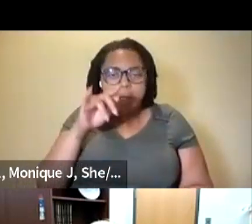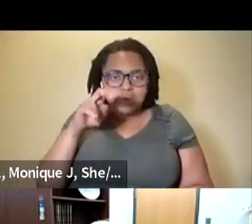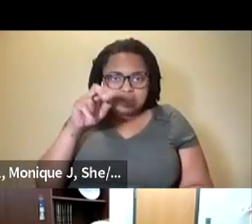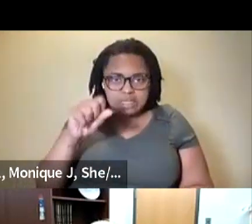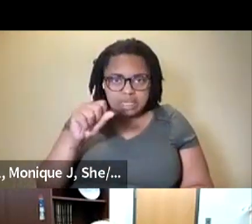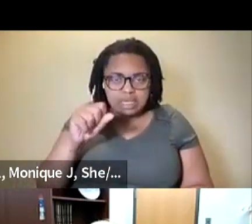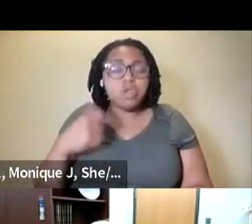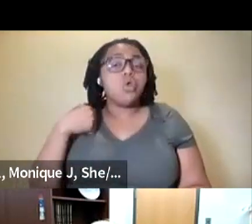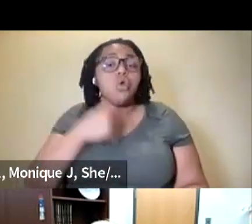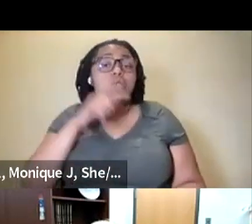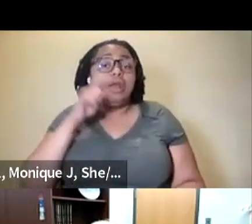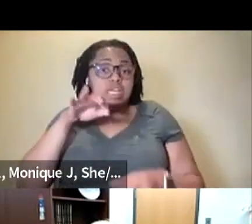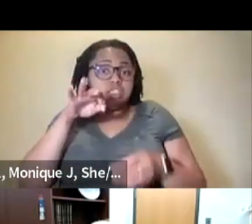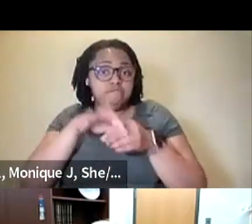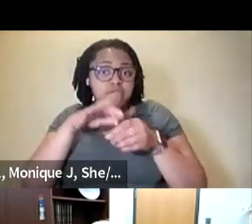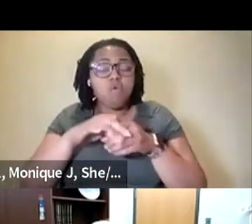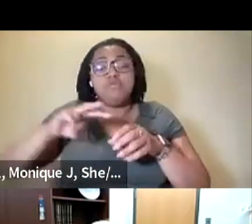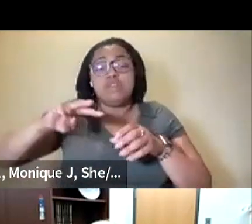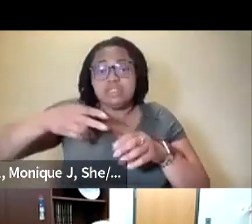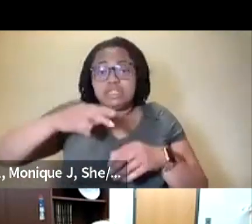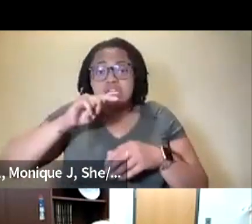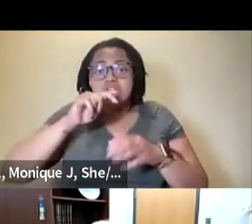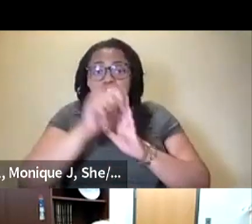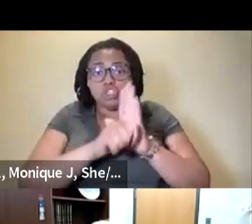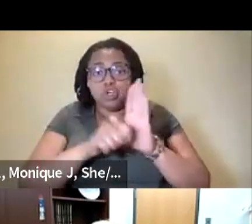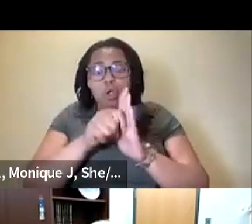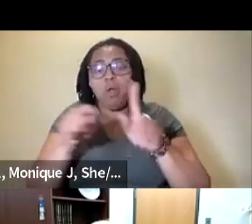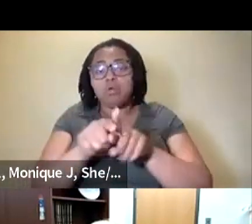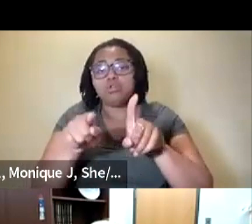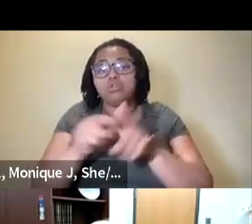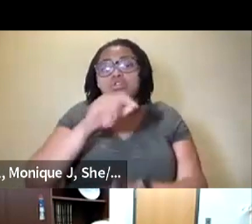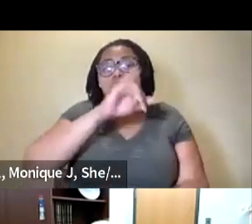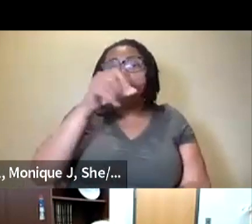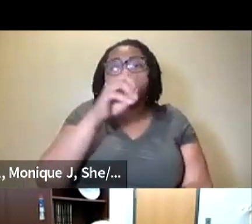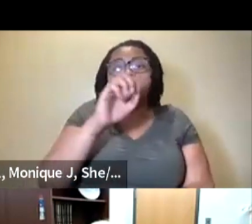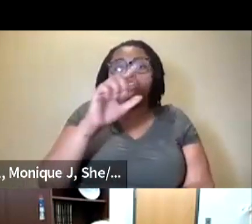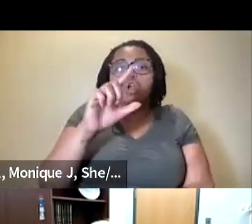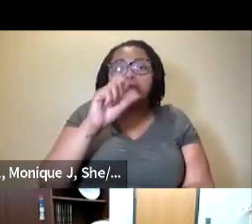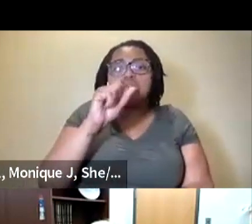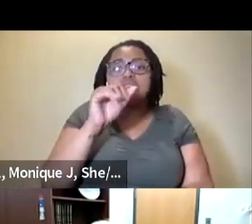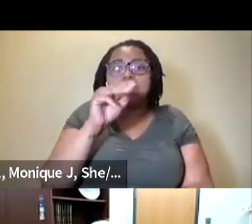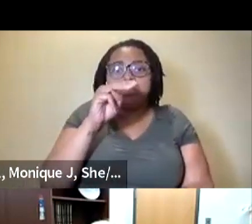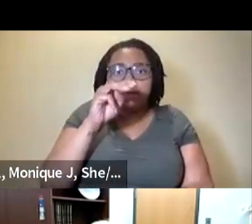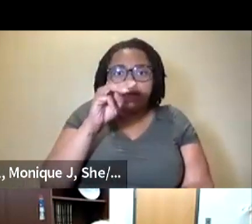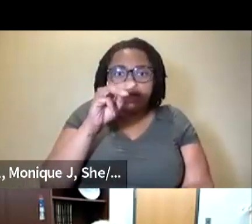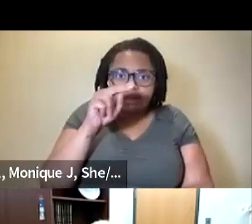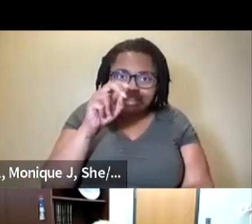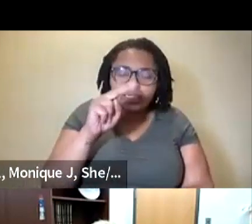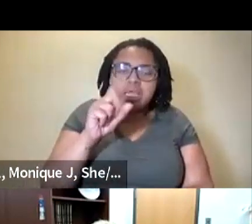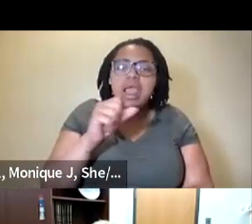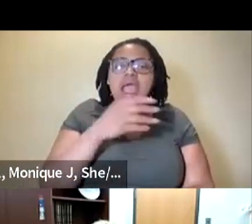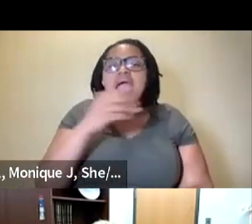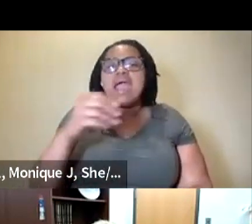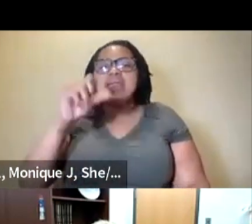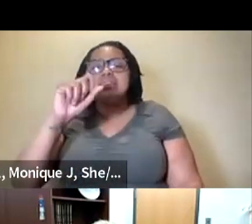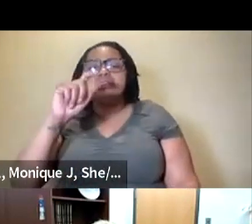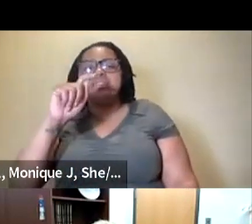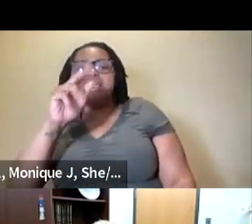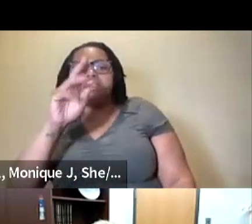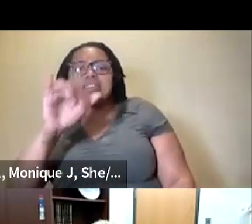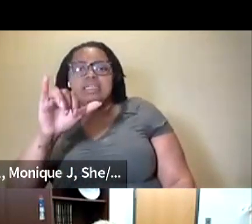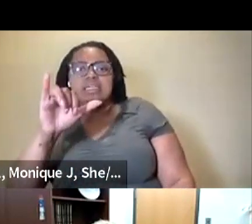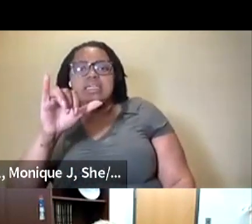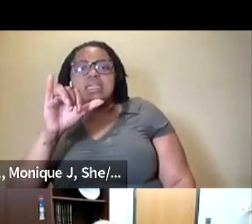members, Joel Simmons and Stacey Spangler. Let me grab my notes on our